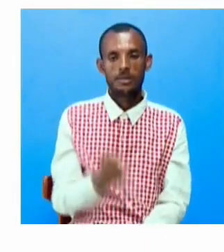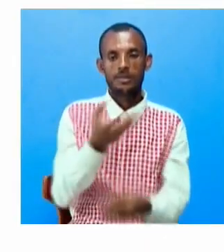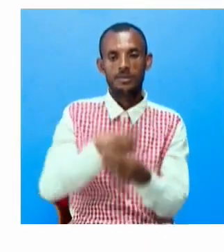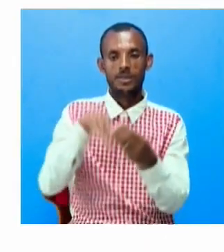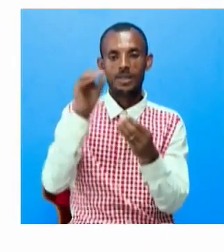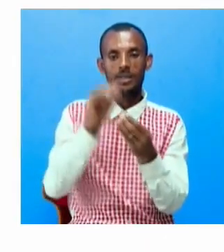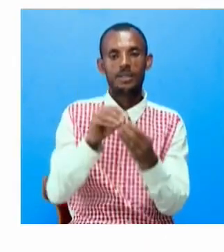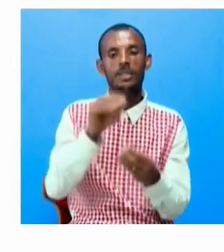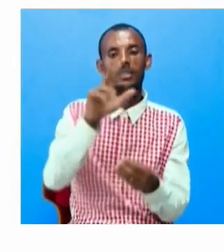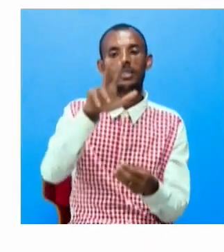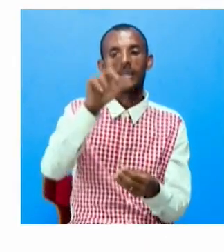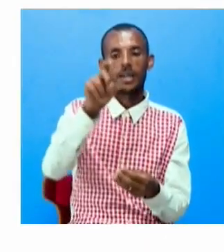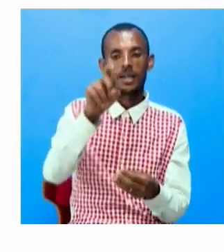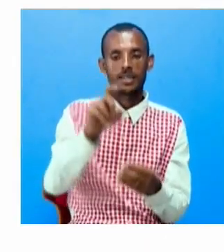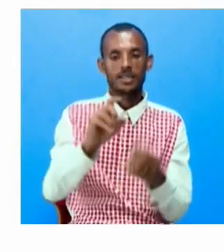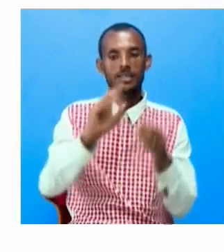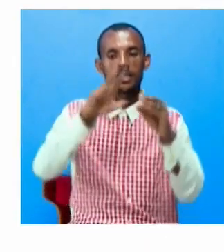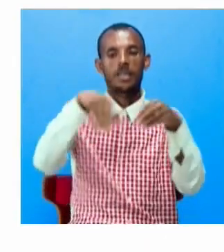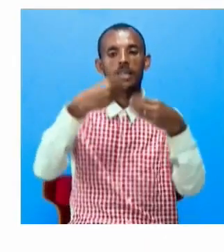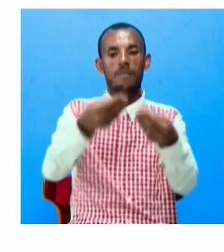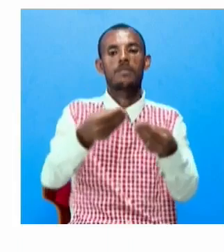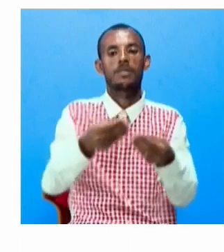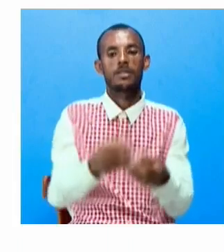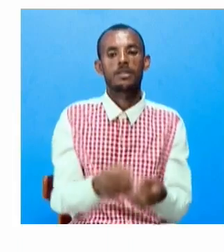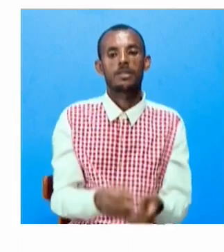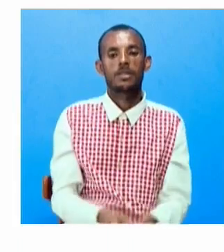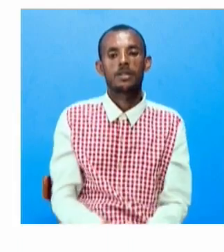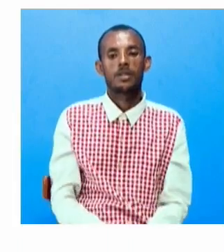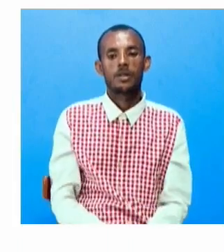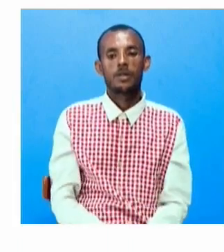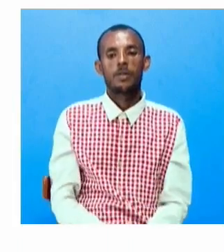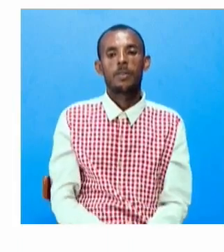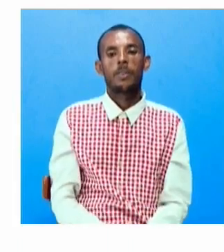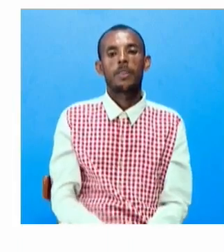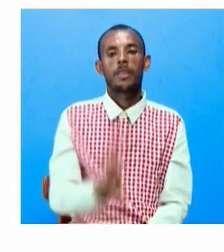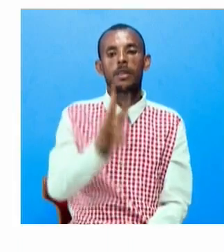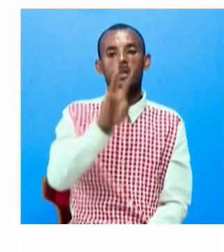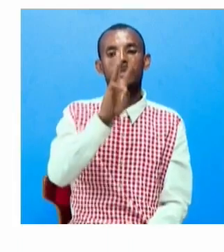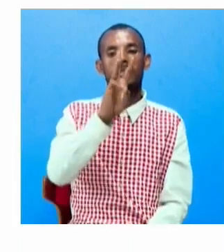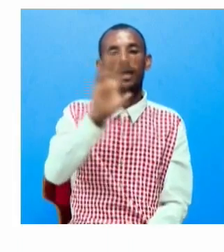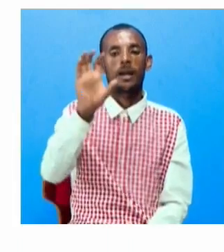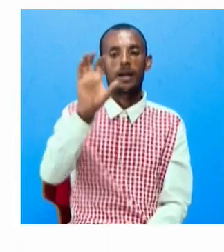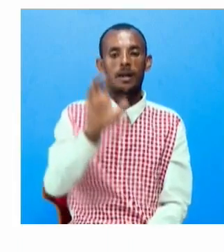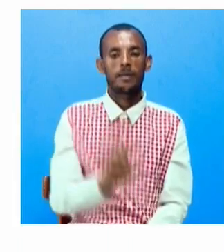plus 3x gives you 600.